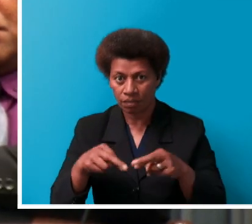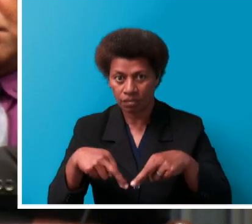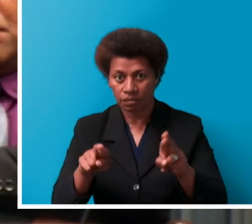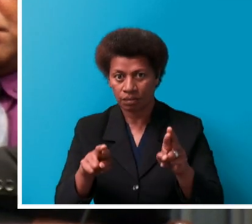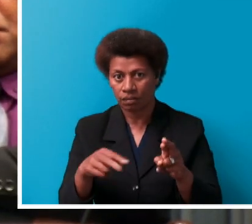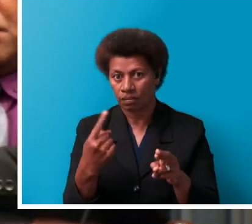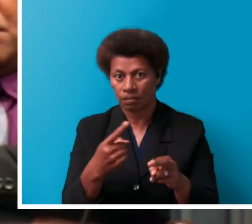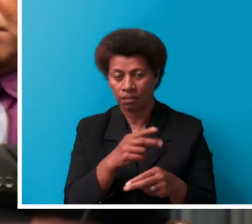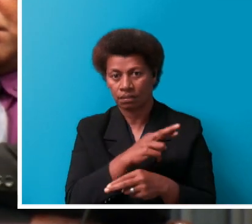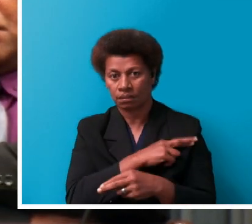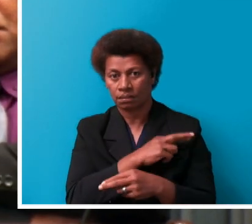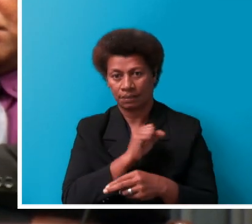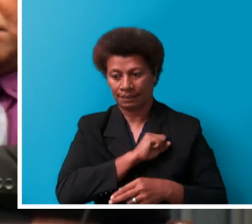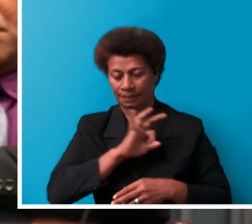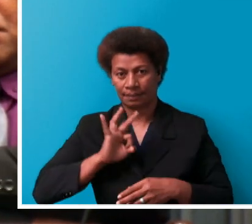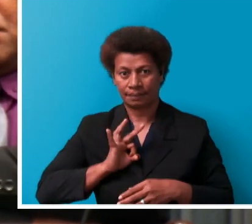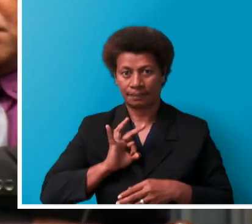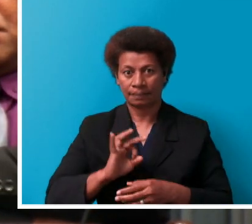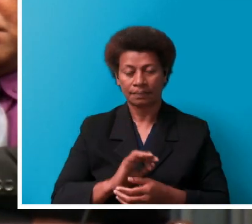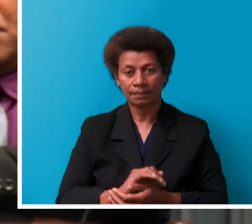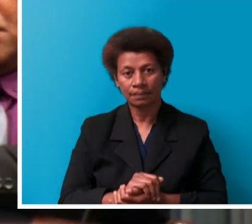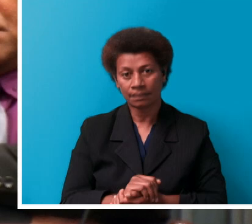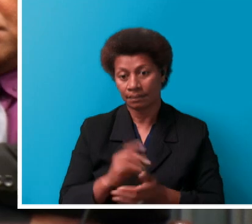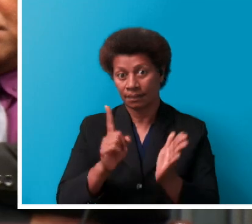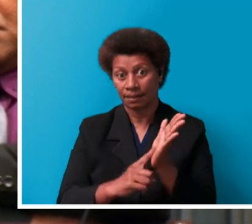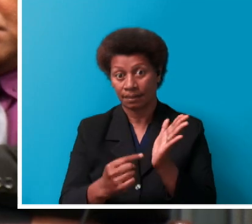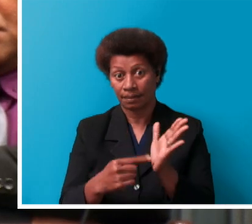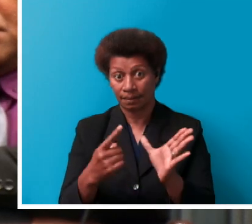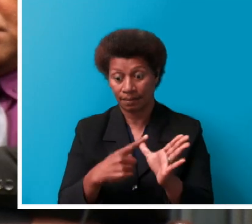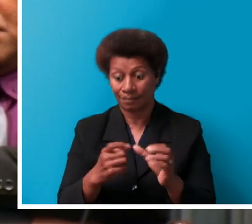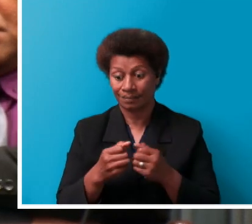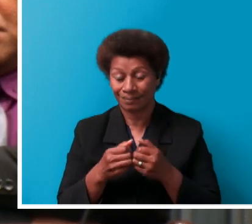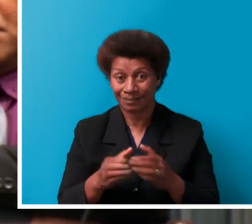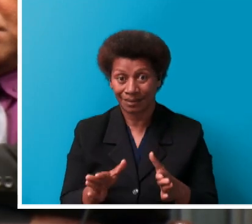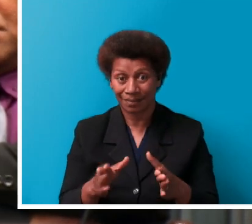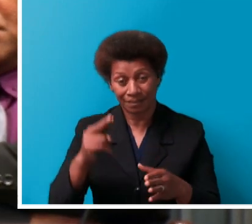stakeholders. Furthermore, the LTA has begun the